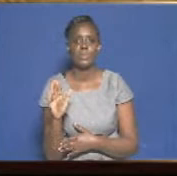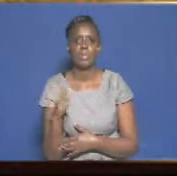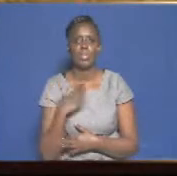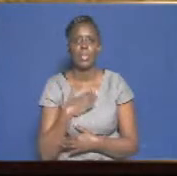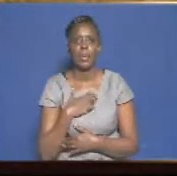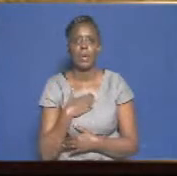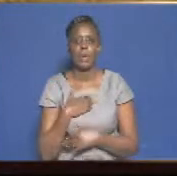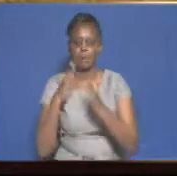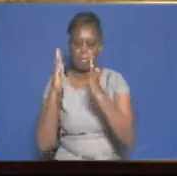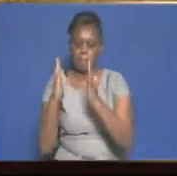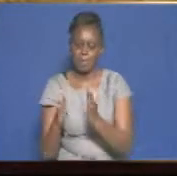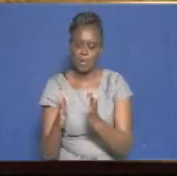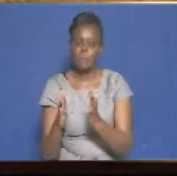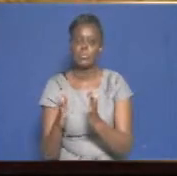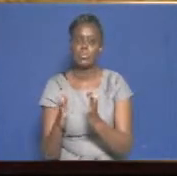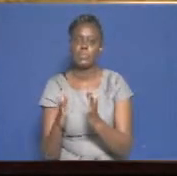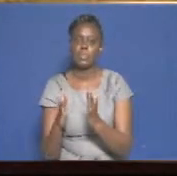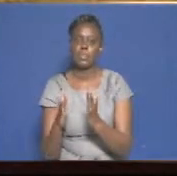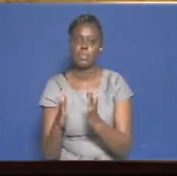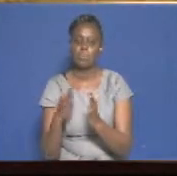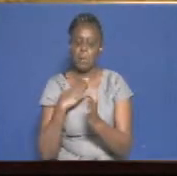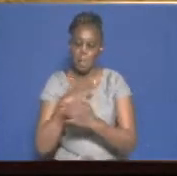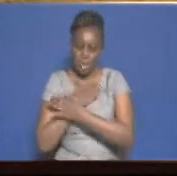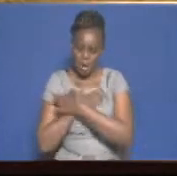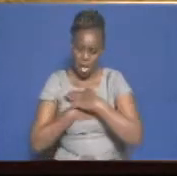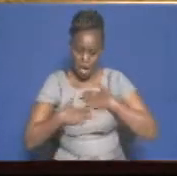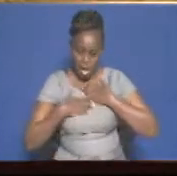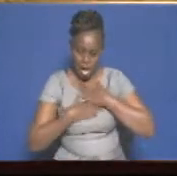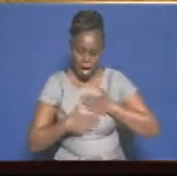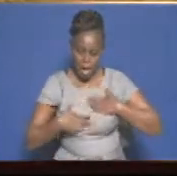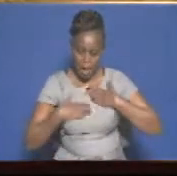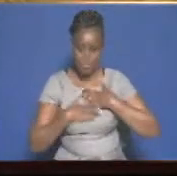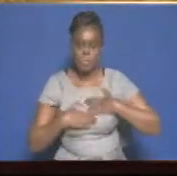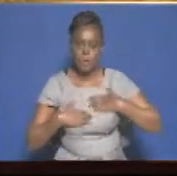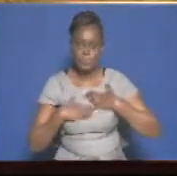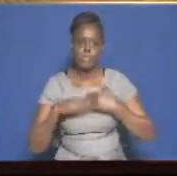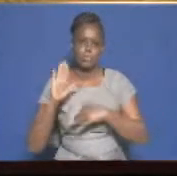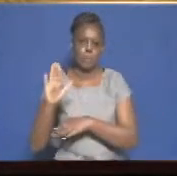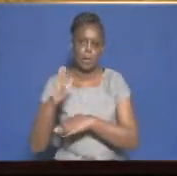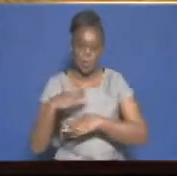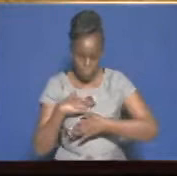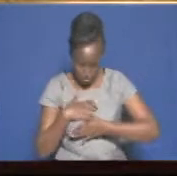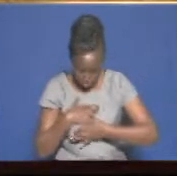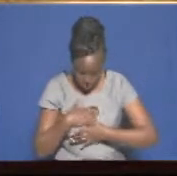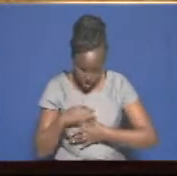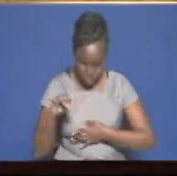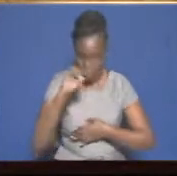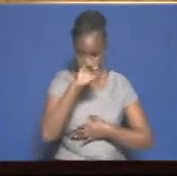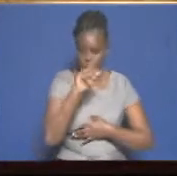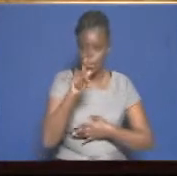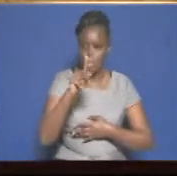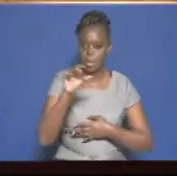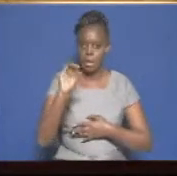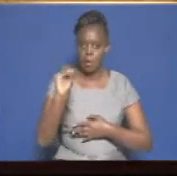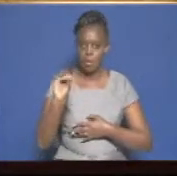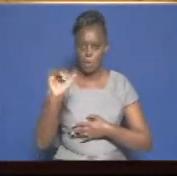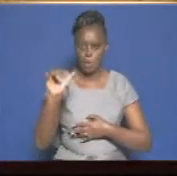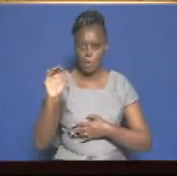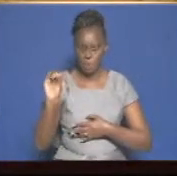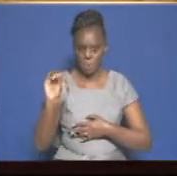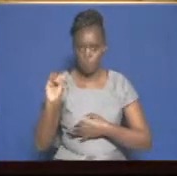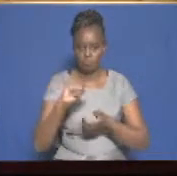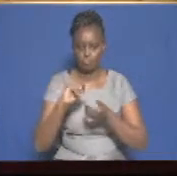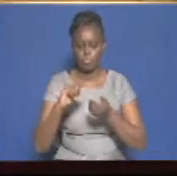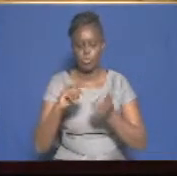I personally would wish to appreciate the role that the Honorable Midiwo played in revision of our standing